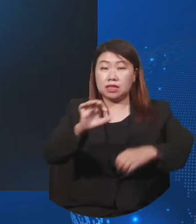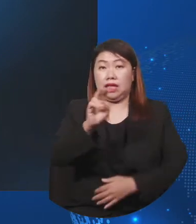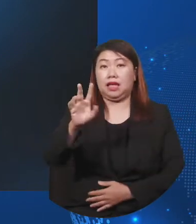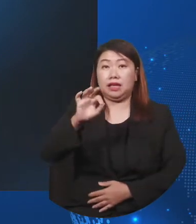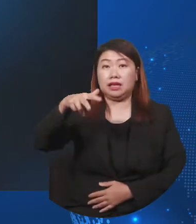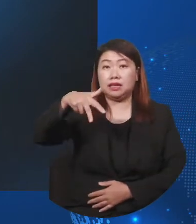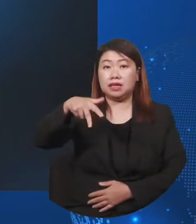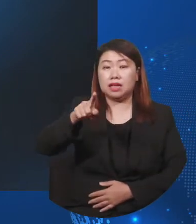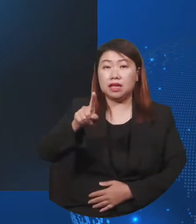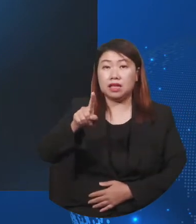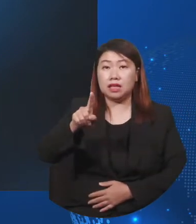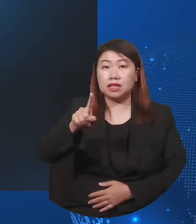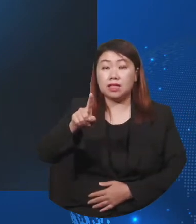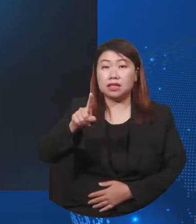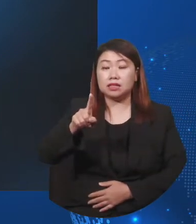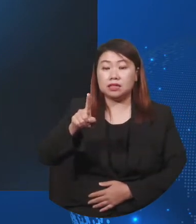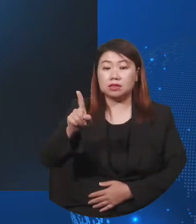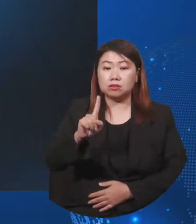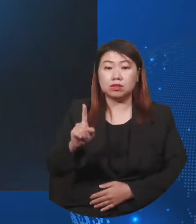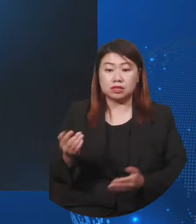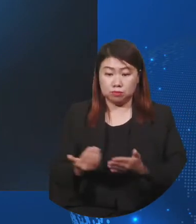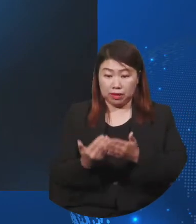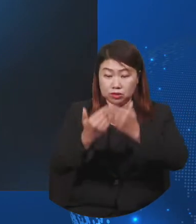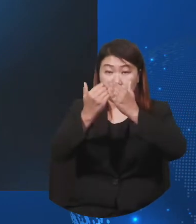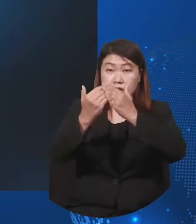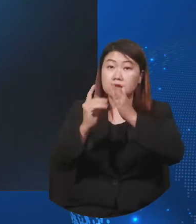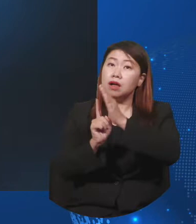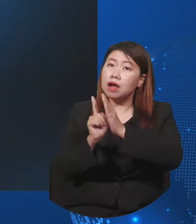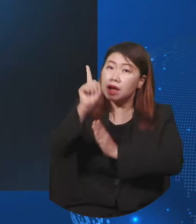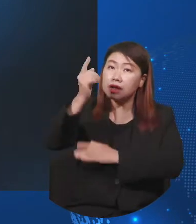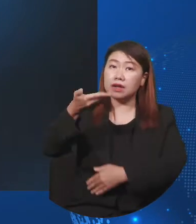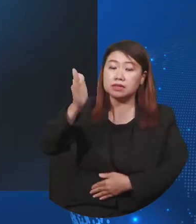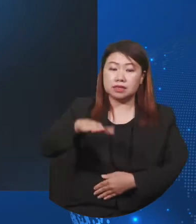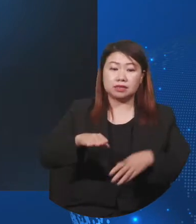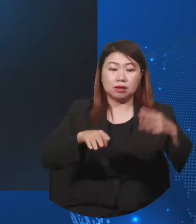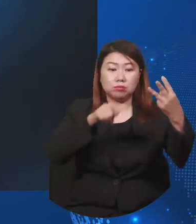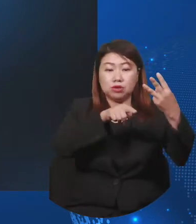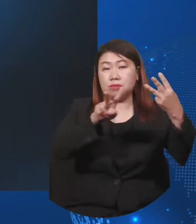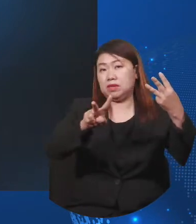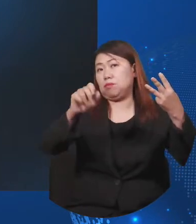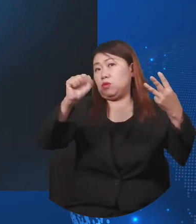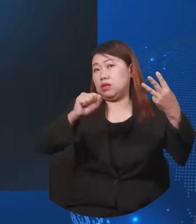only by 3.5%. Overall, ODA remained at